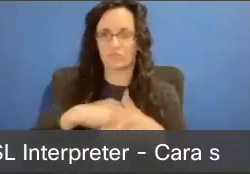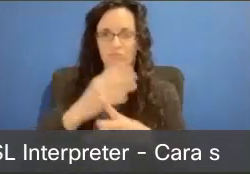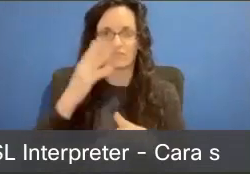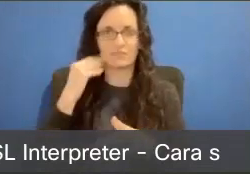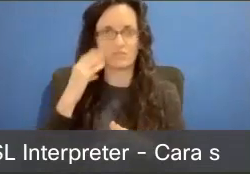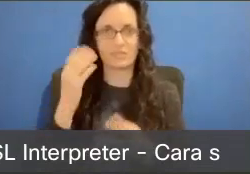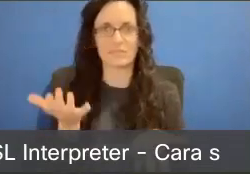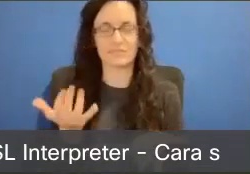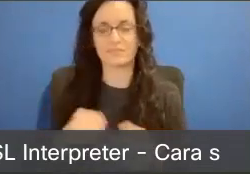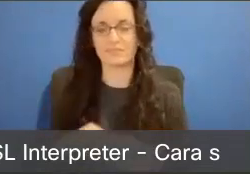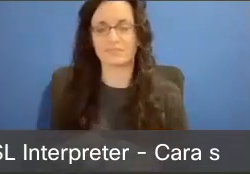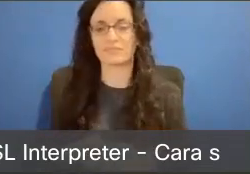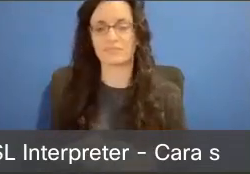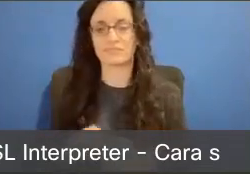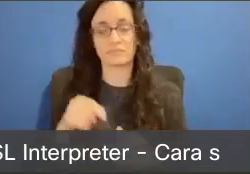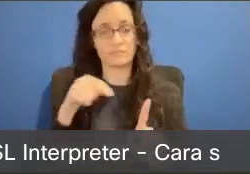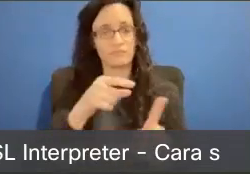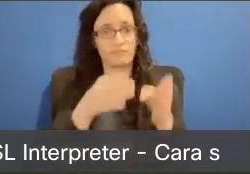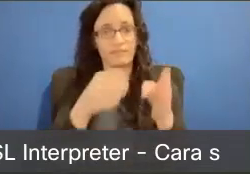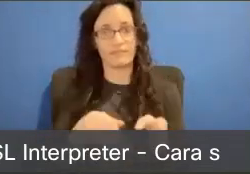just, the individual has